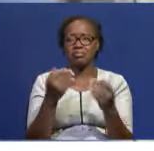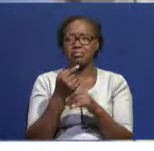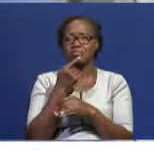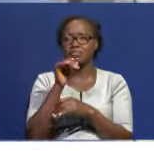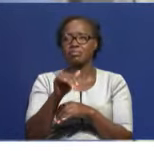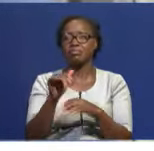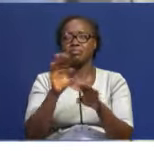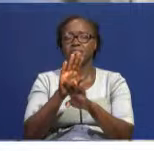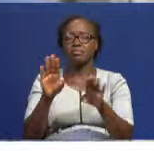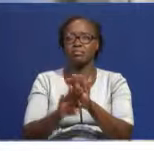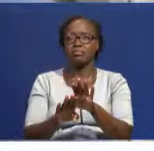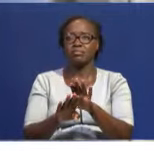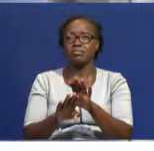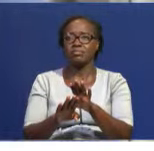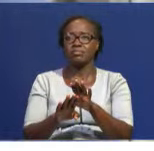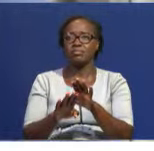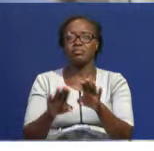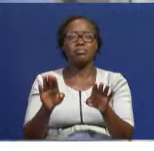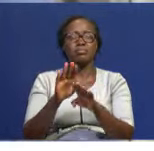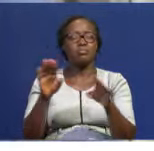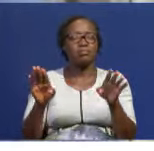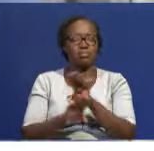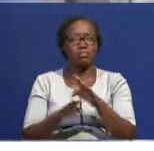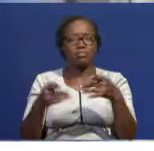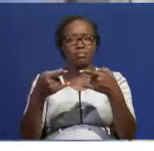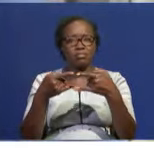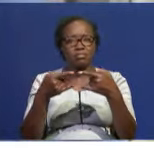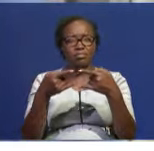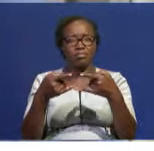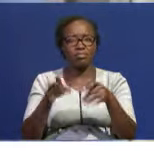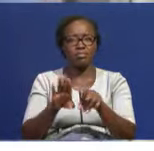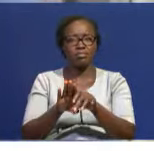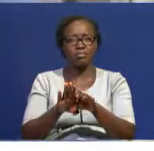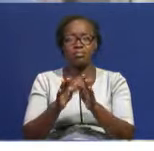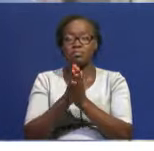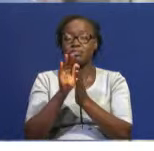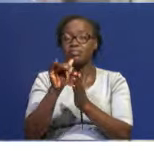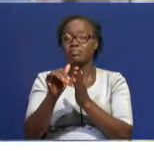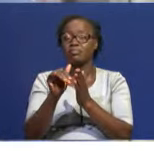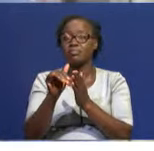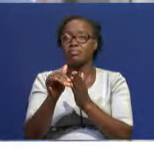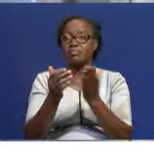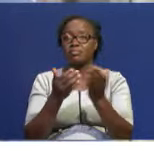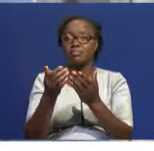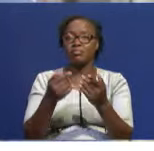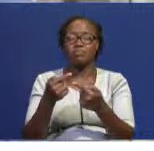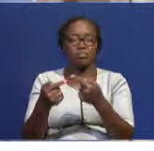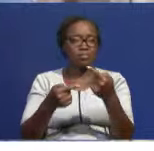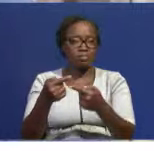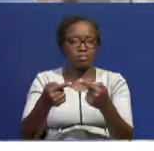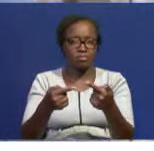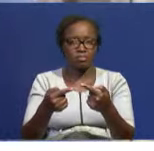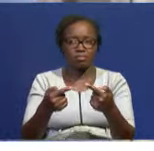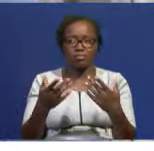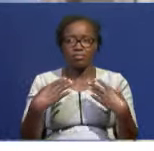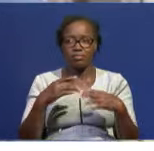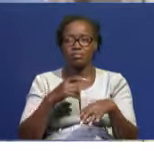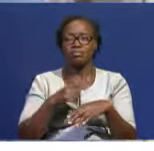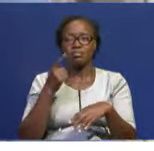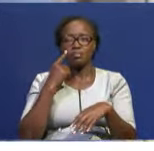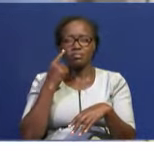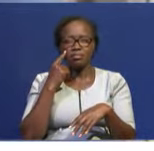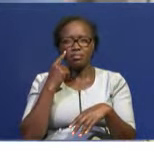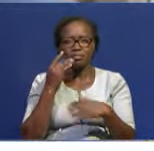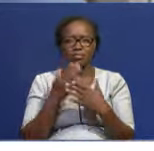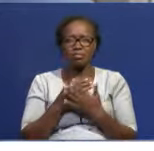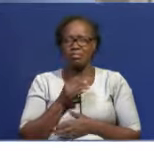that everything, every loophole is sealed so that our businesses can learn. And I will call upon our people, when you see there is